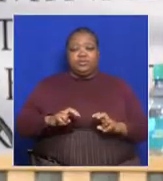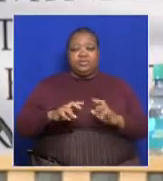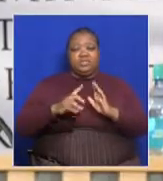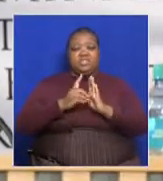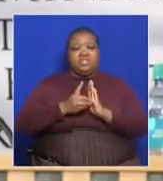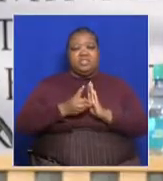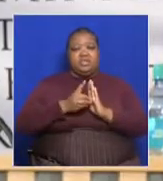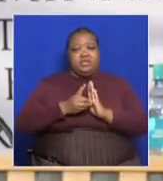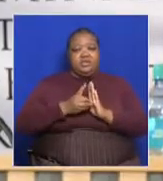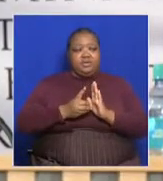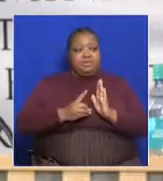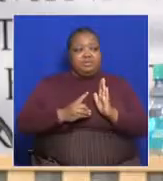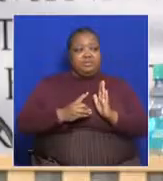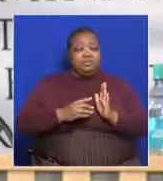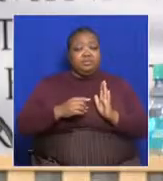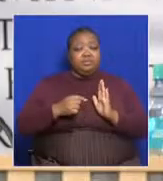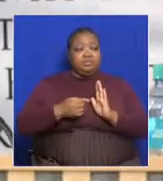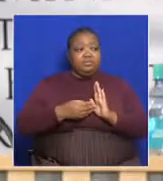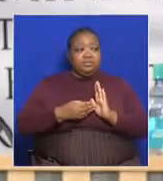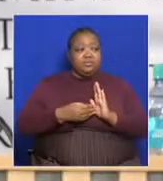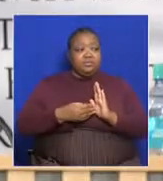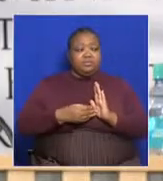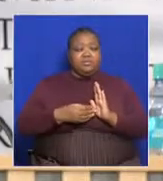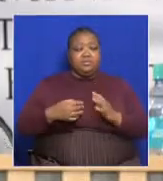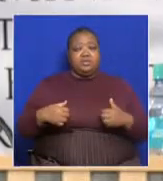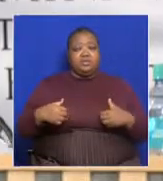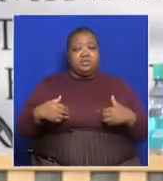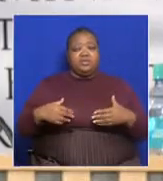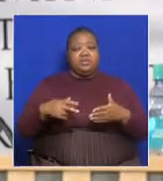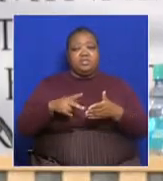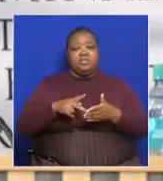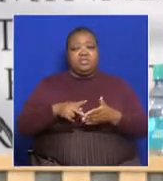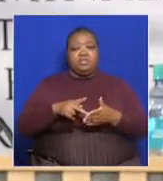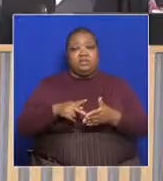your investigation diary, starting at page 800,